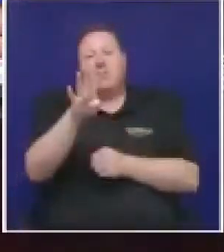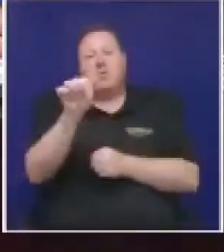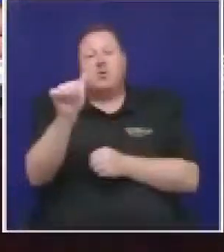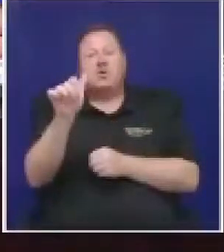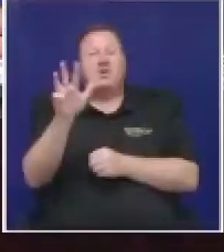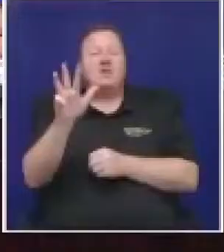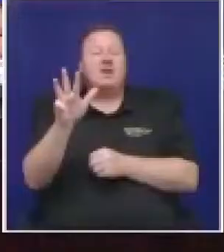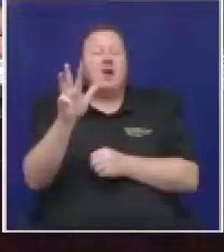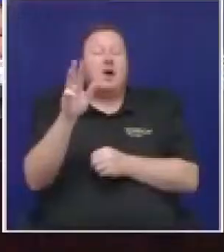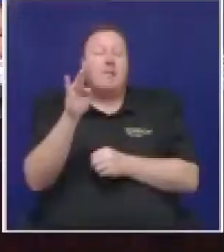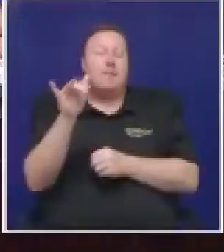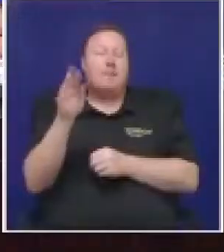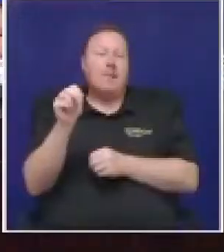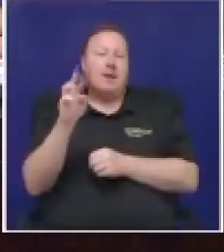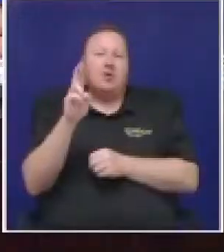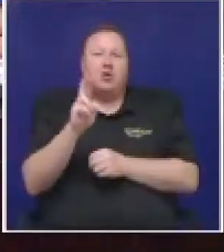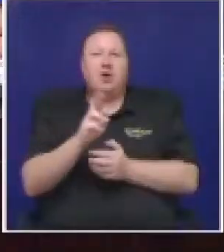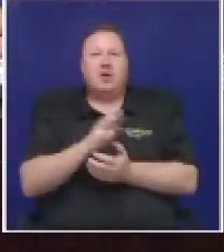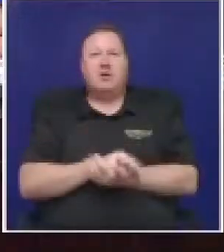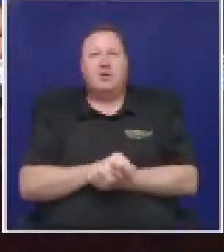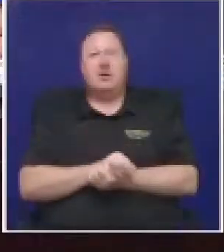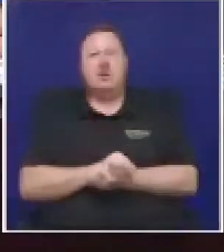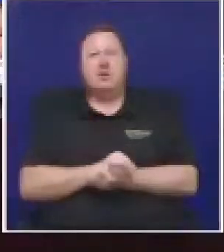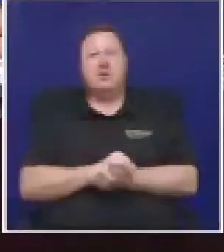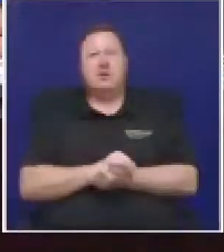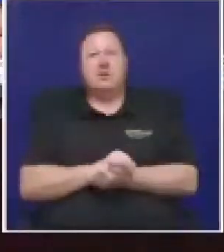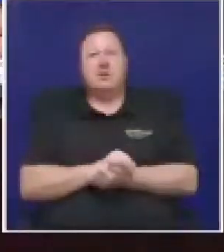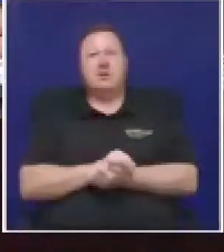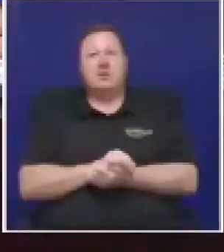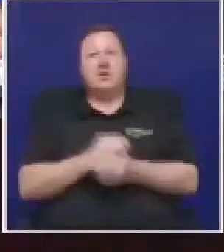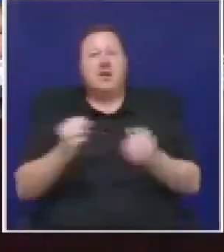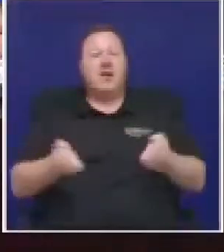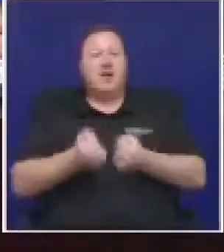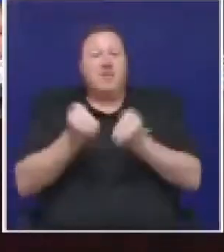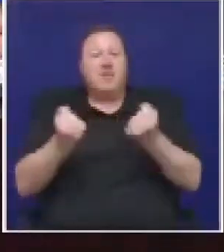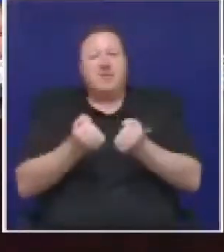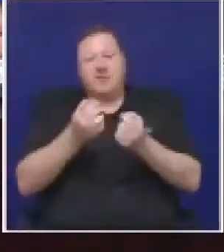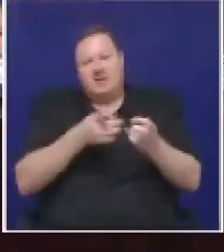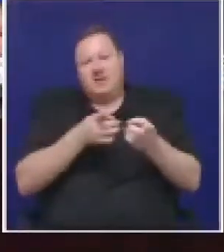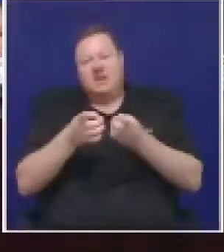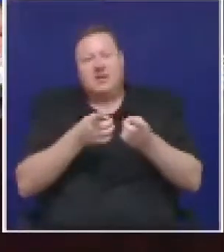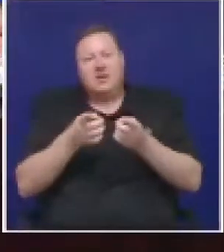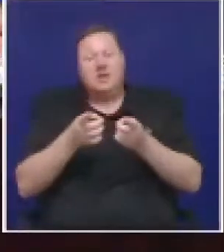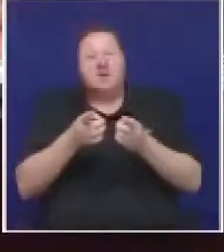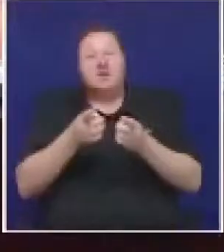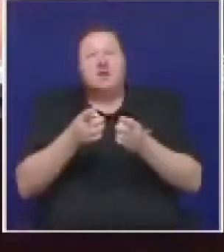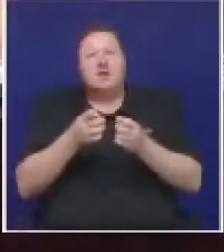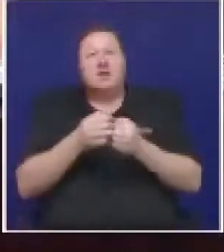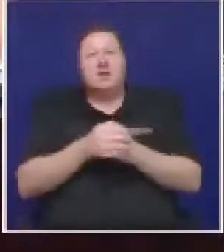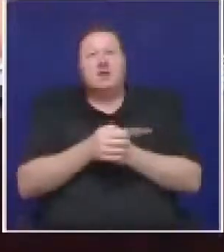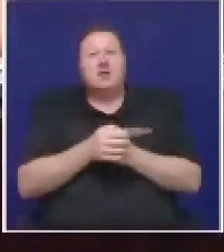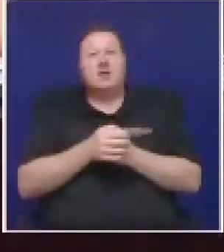469 million rands. Through our efforts to deal with organized crime,